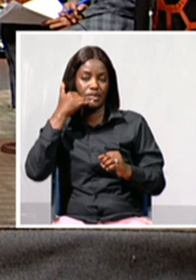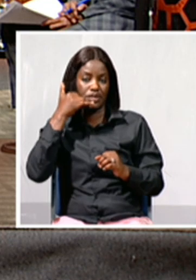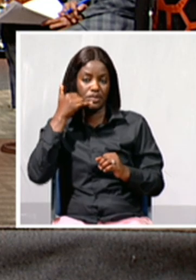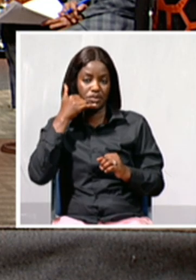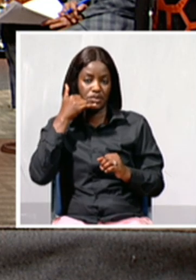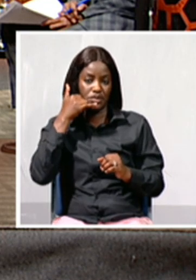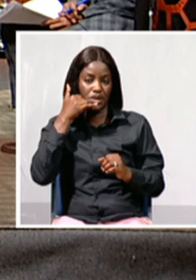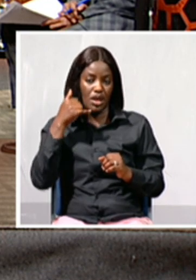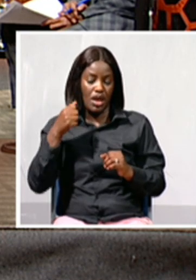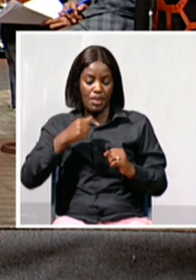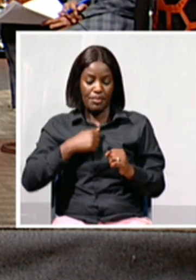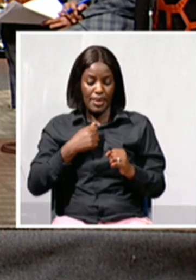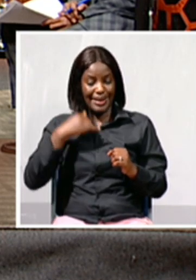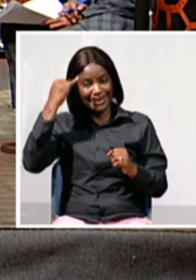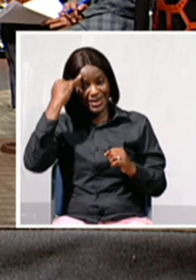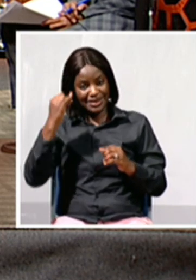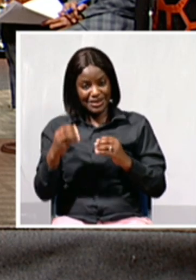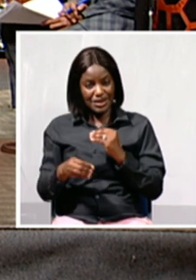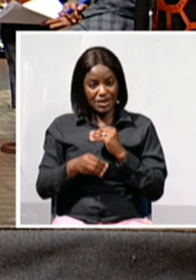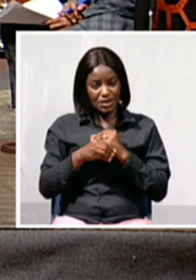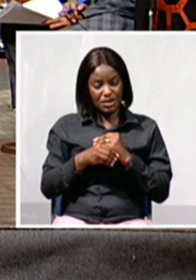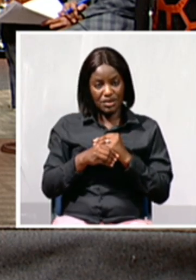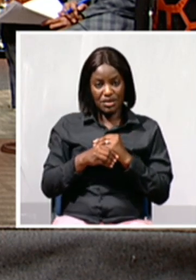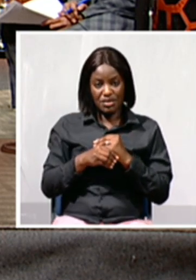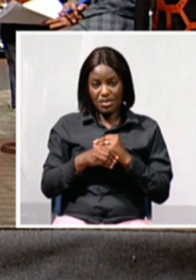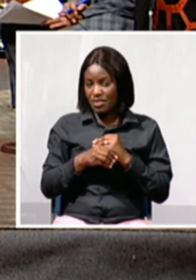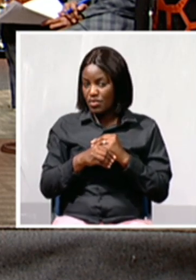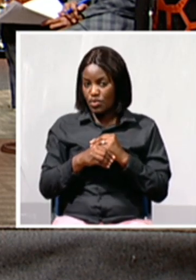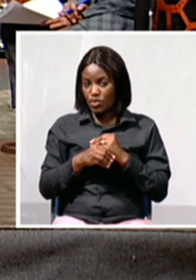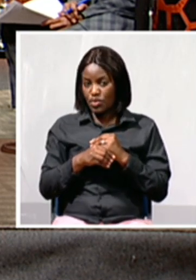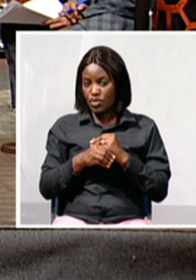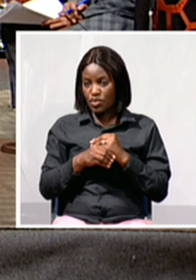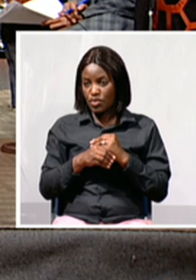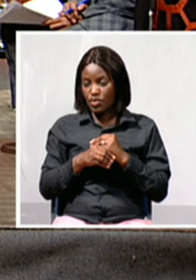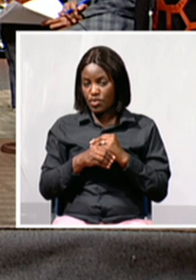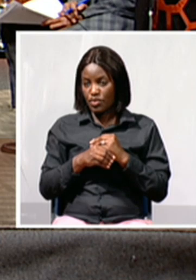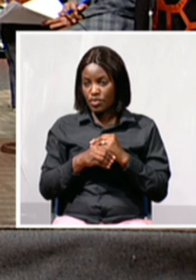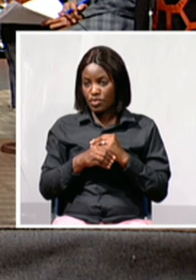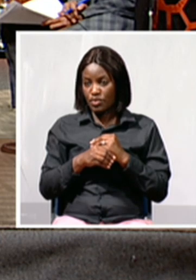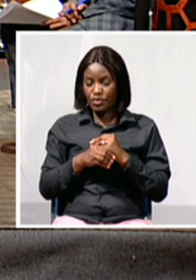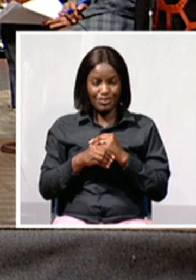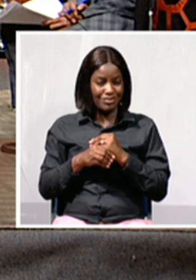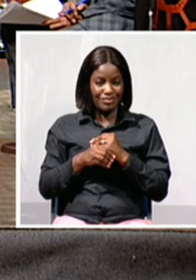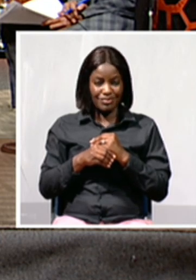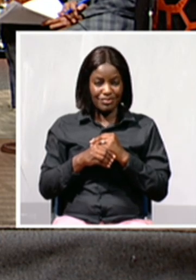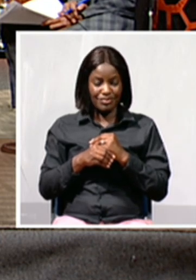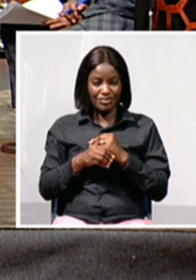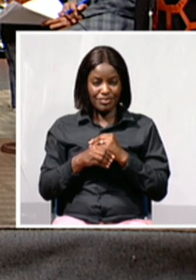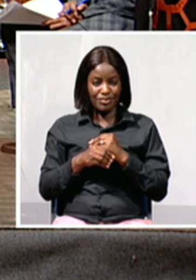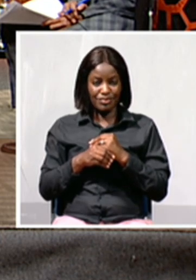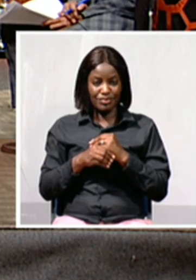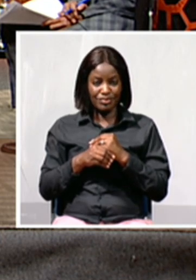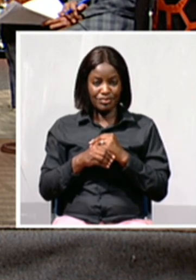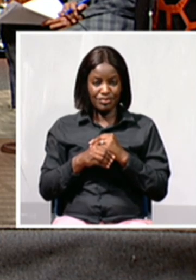my contribution to the show is just that it's materially being disputed that it's